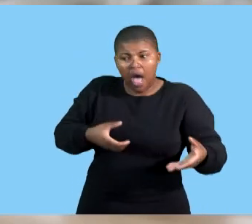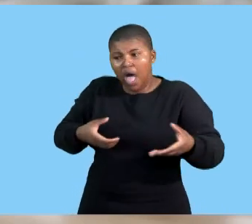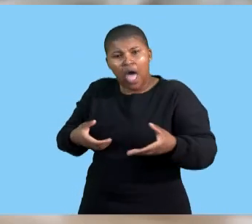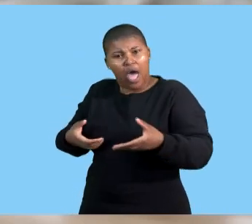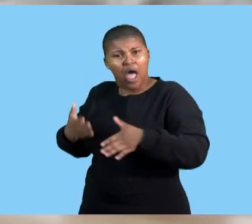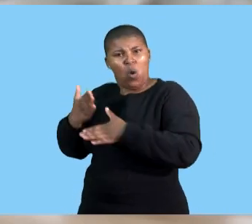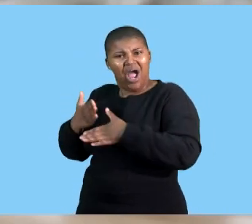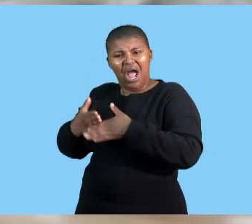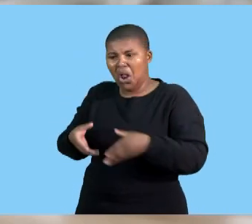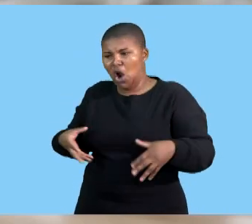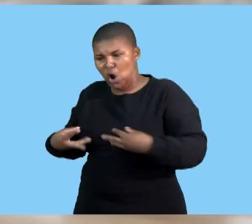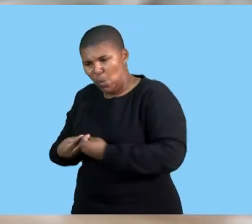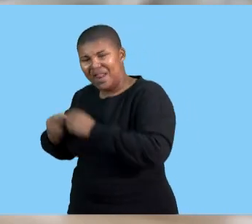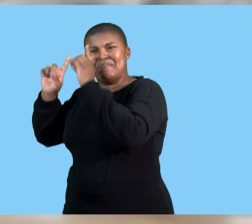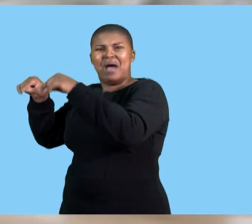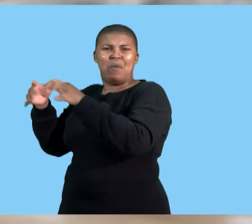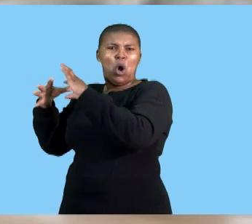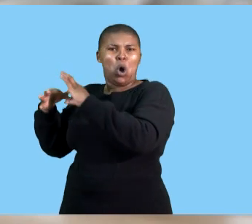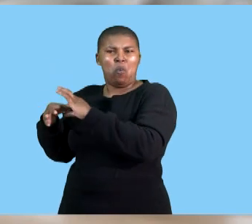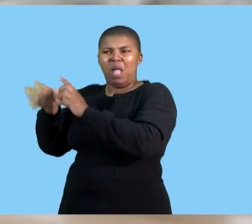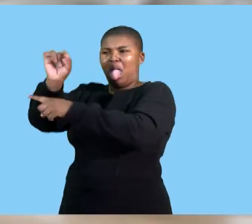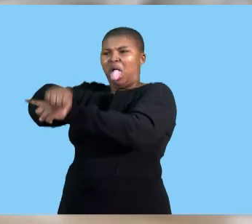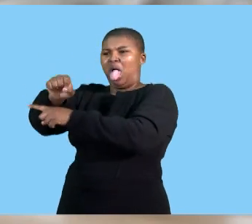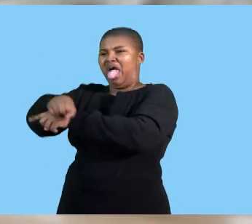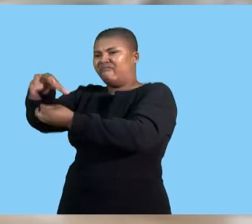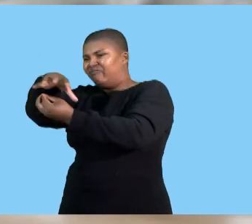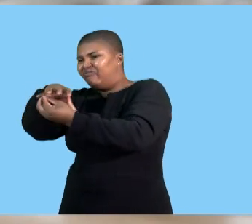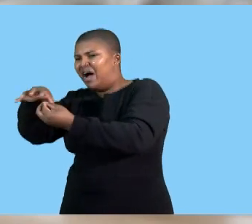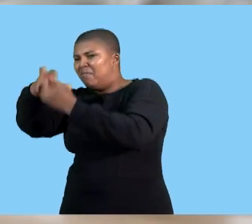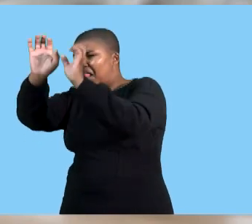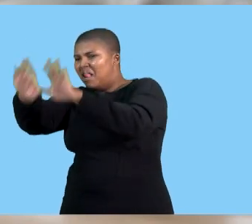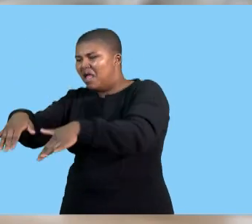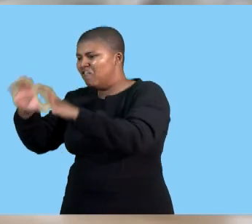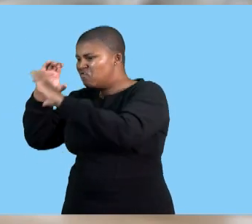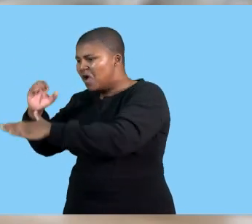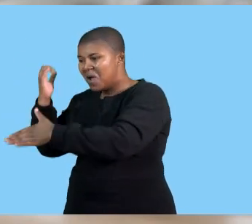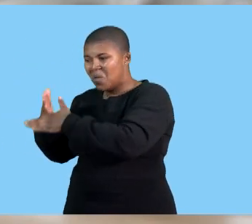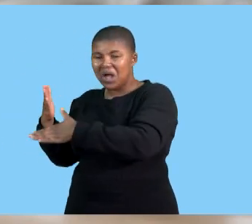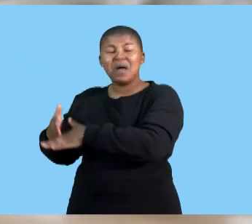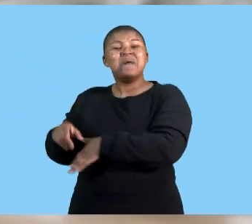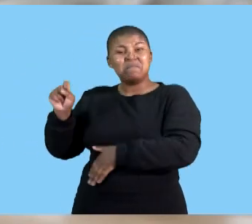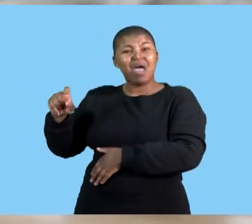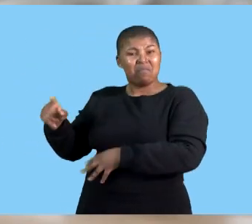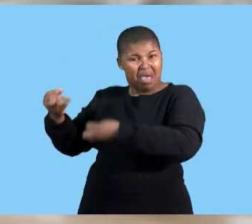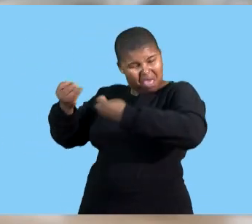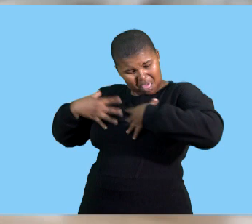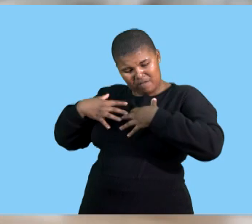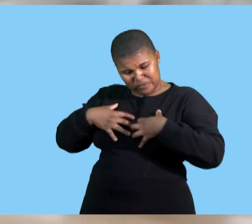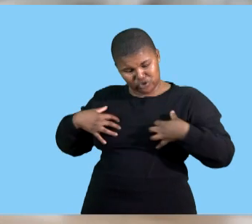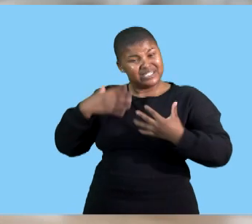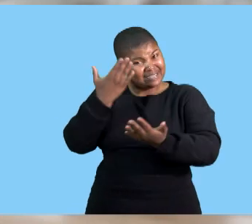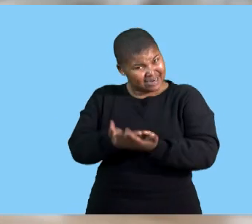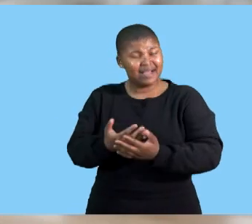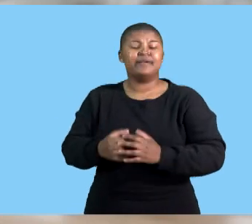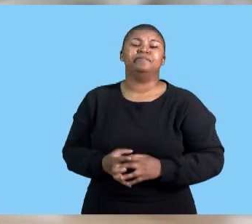family members. Now this might cause you stress because you do not have any other distractors that take you away from